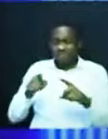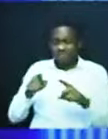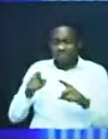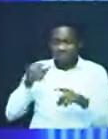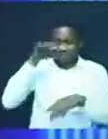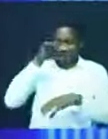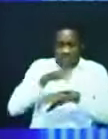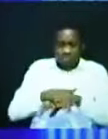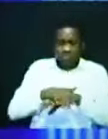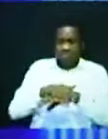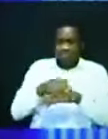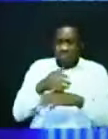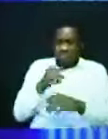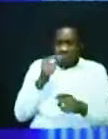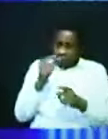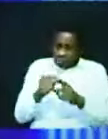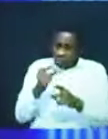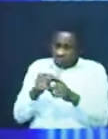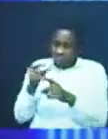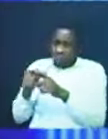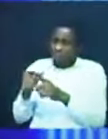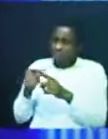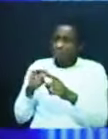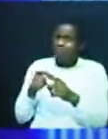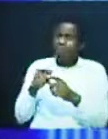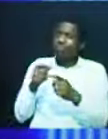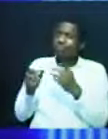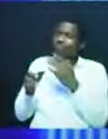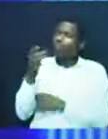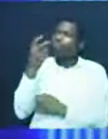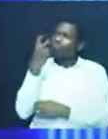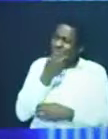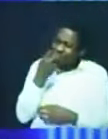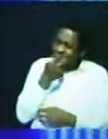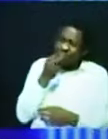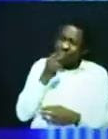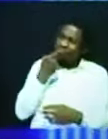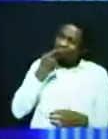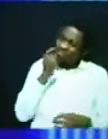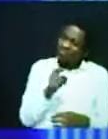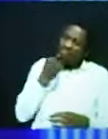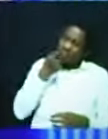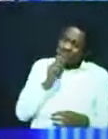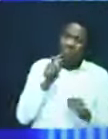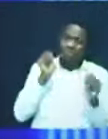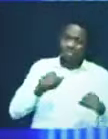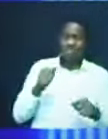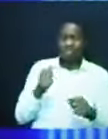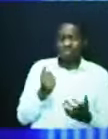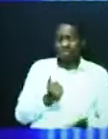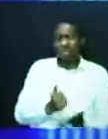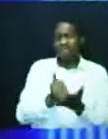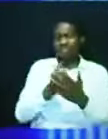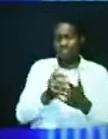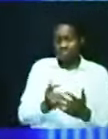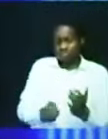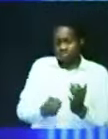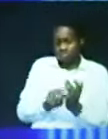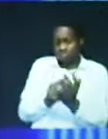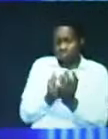bread alone, but the words that come out of the mouth of God is able to help you and then help you to live in this